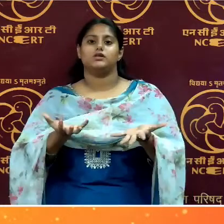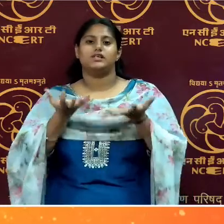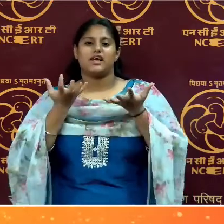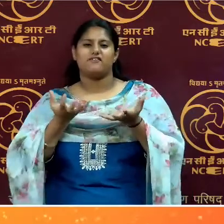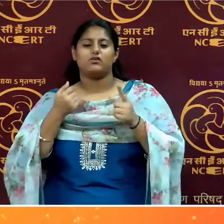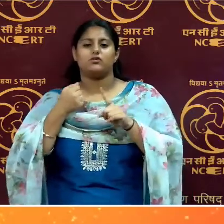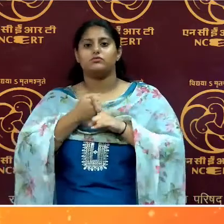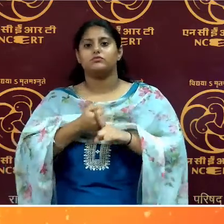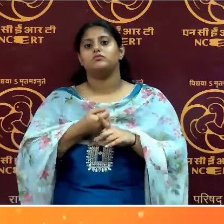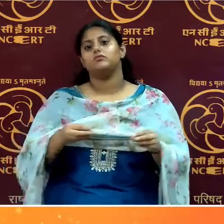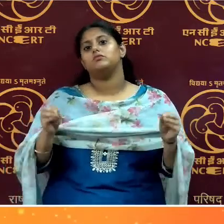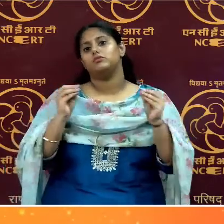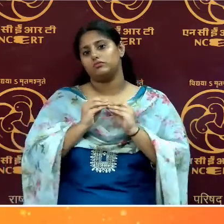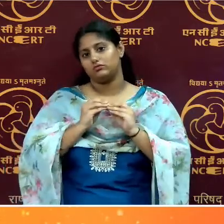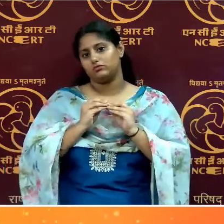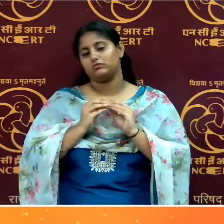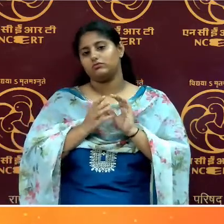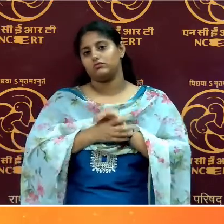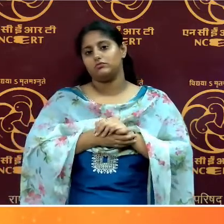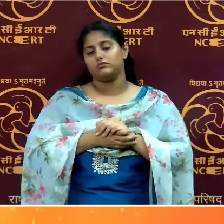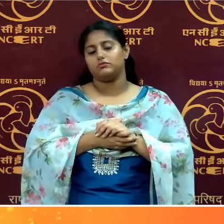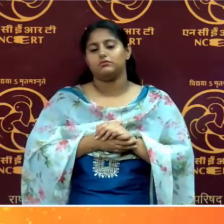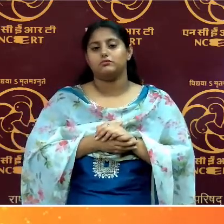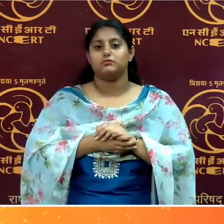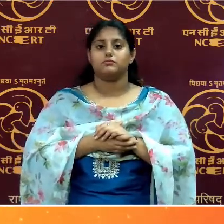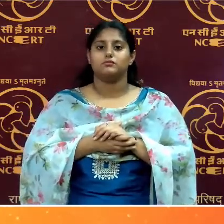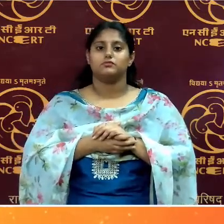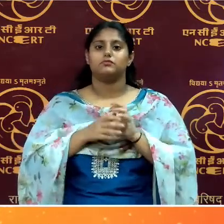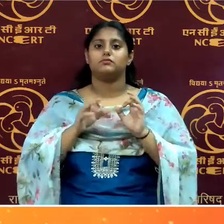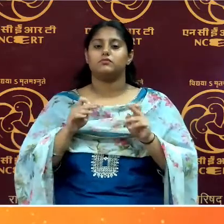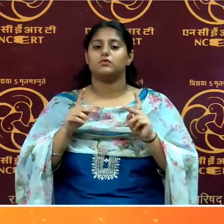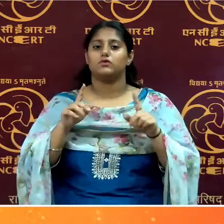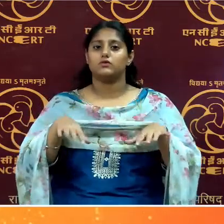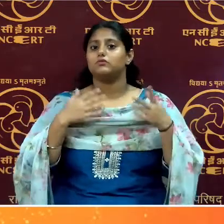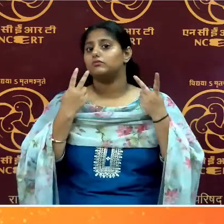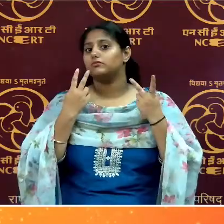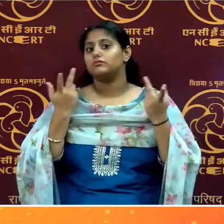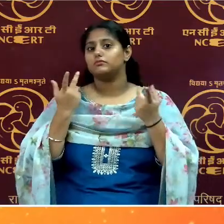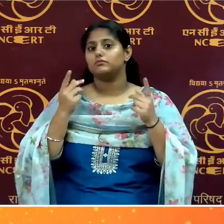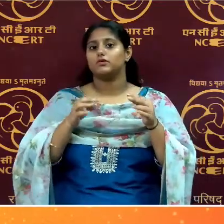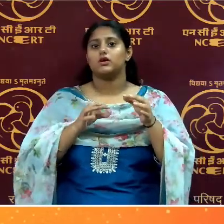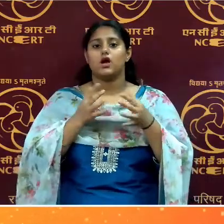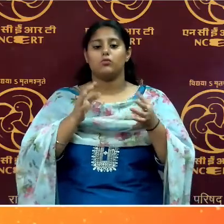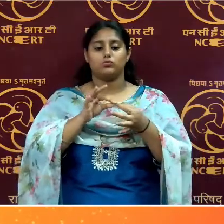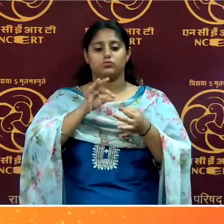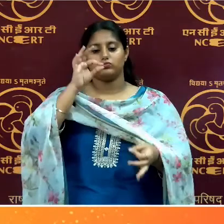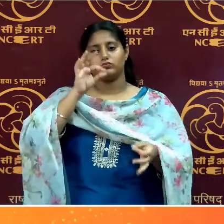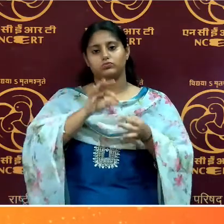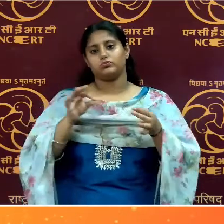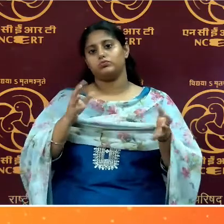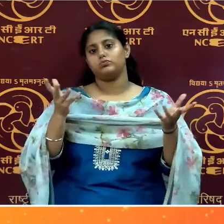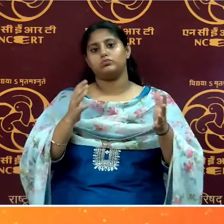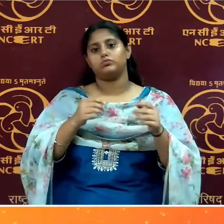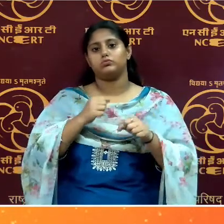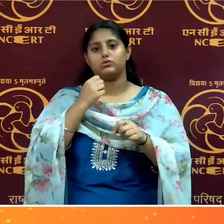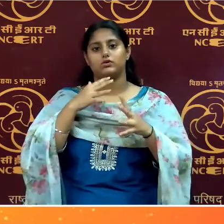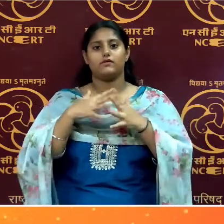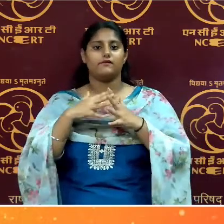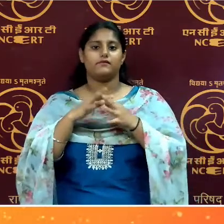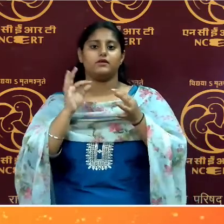gravitational Yes. pull. Okay. Now for the next we see it, how do we measure weight? Right. So